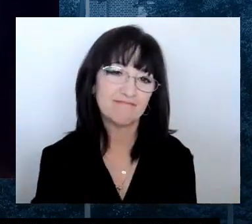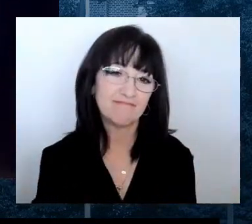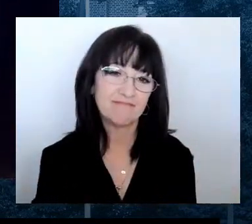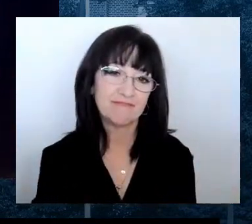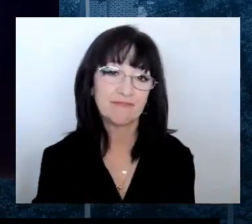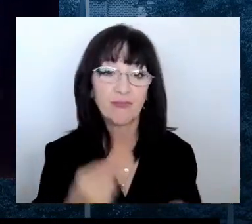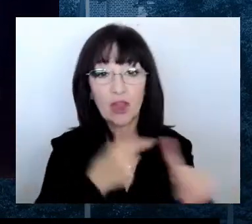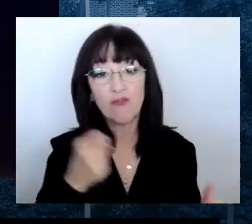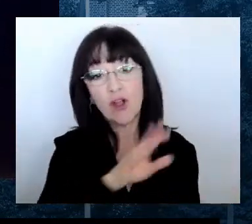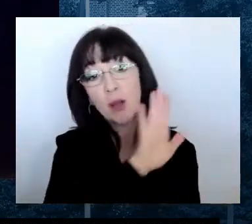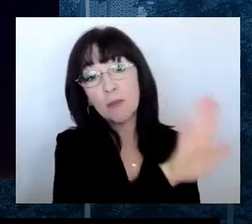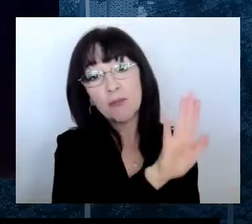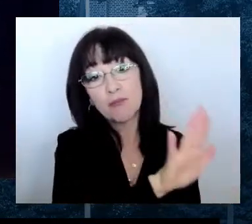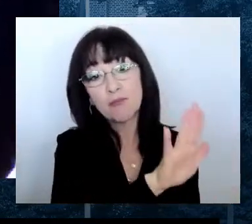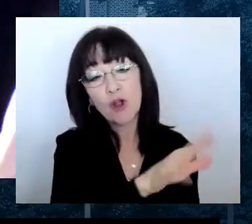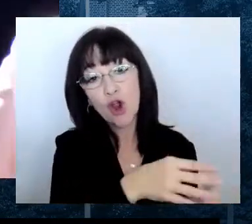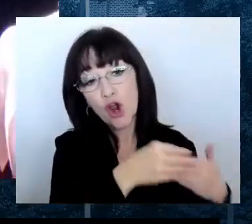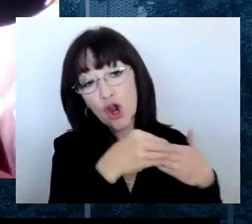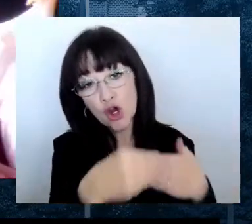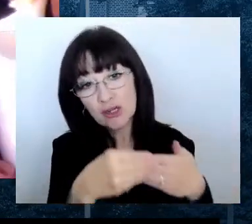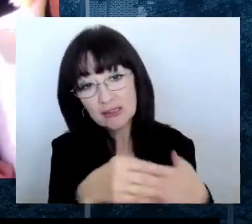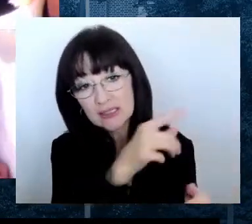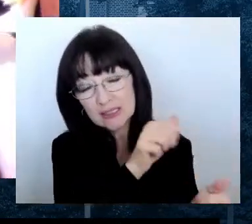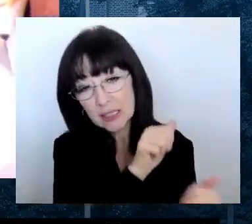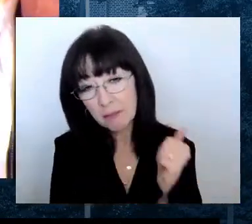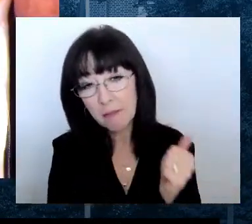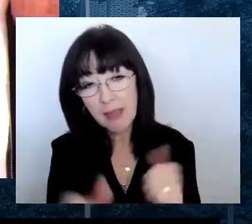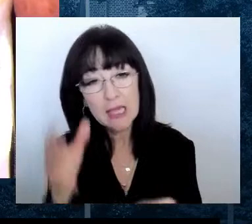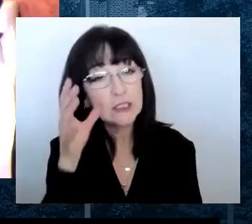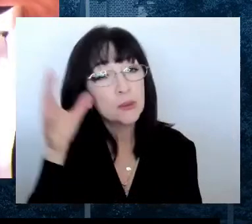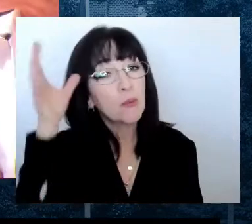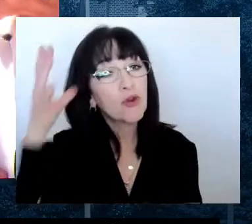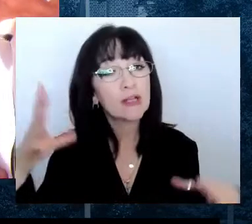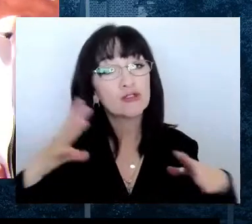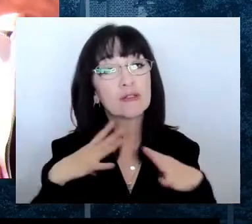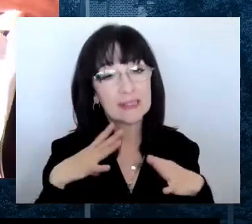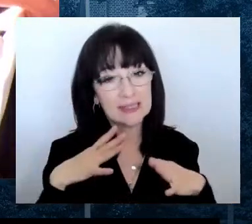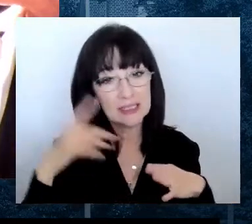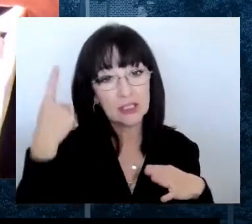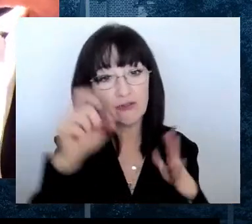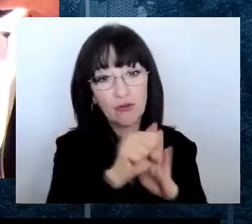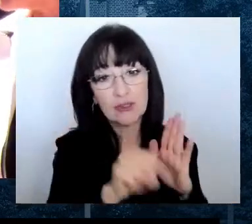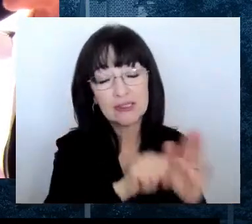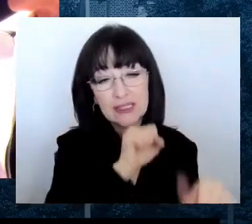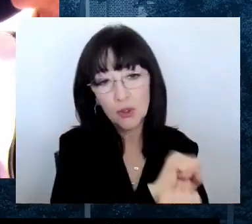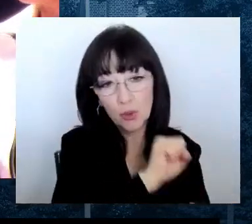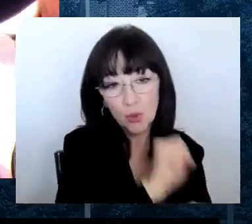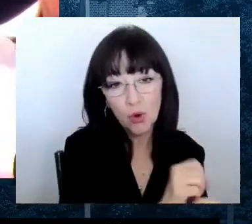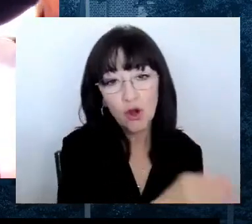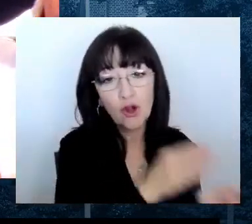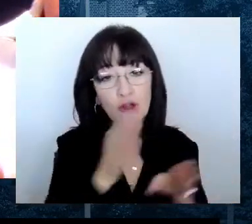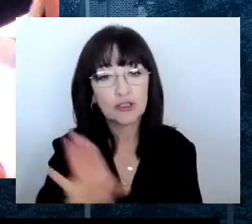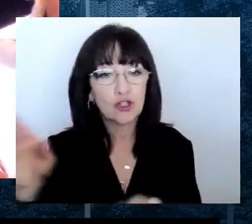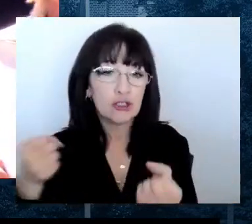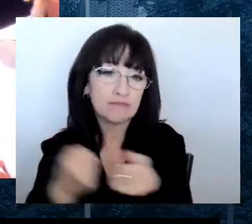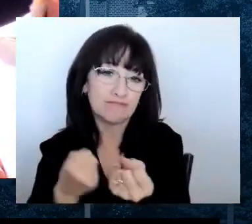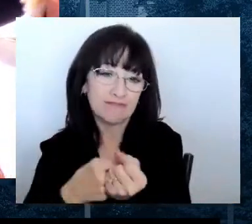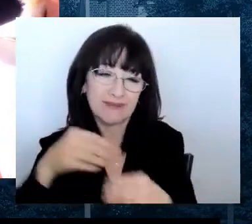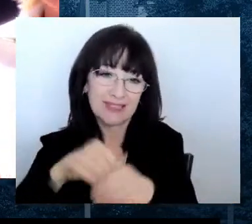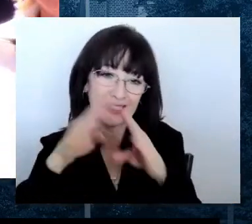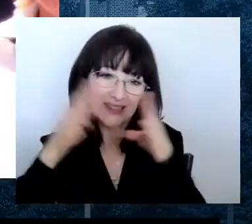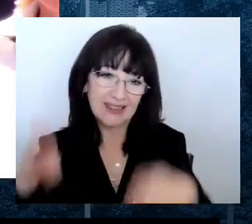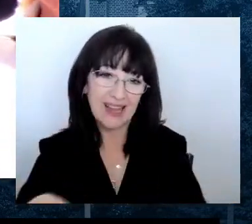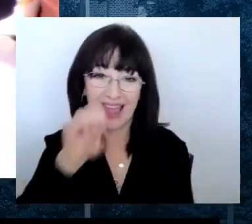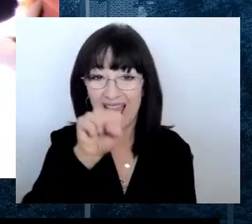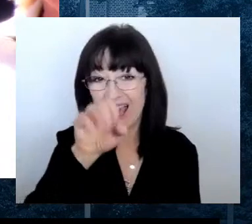From her leadership passing paid parental leave for state workers, to early conversations about this bill, to her stewardship in the House, SB 1